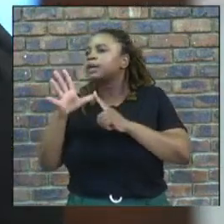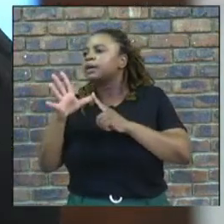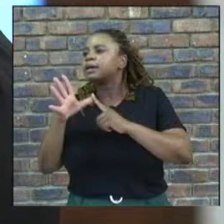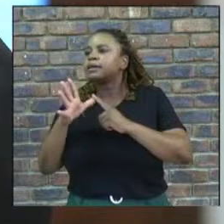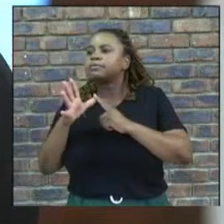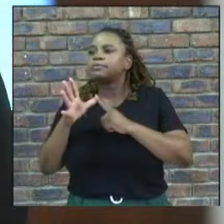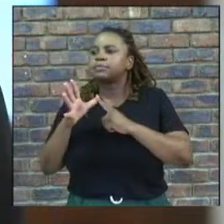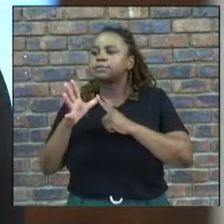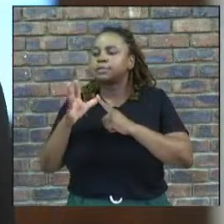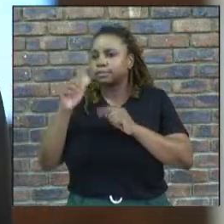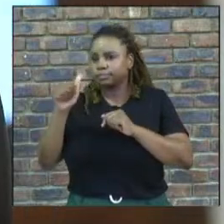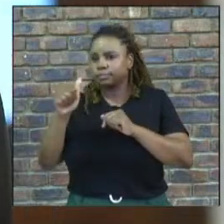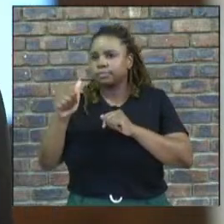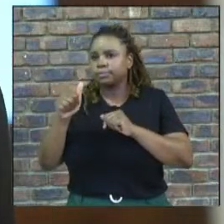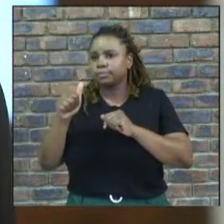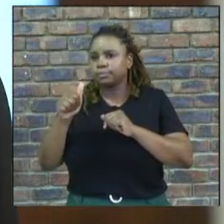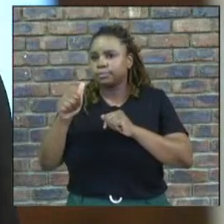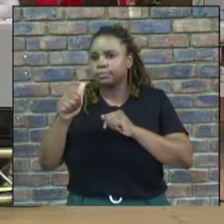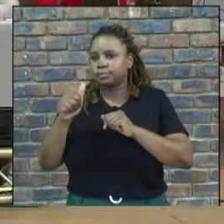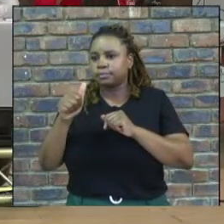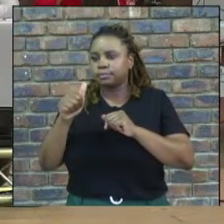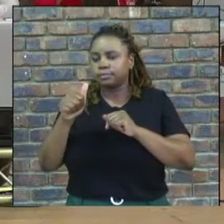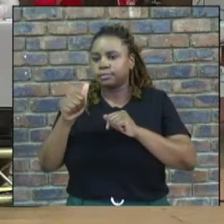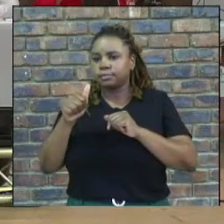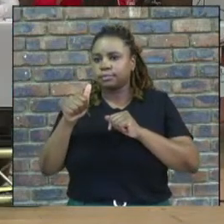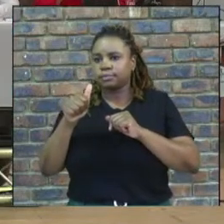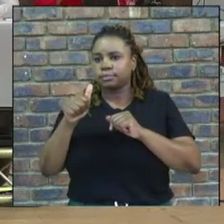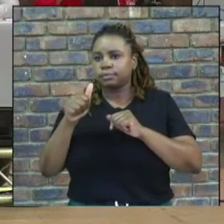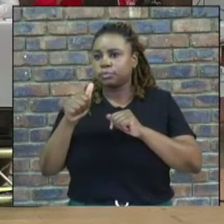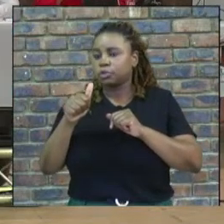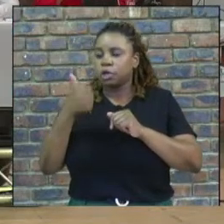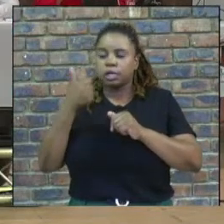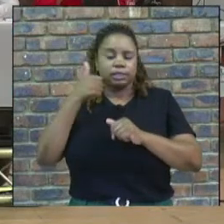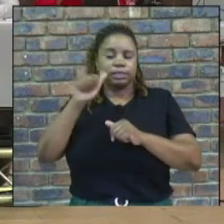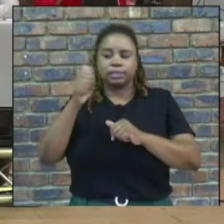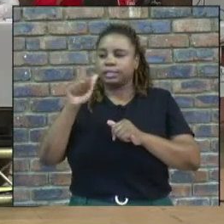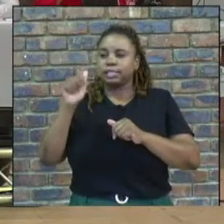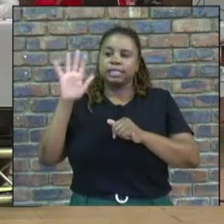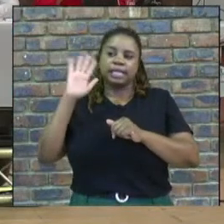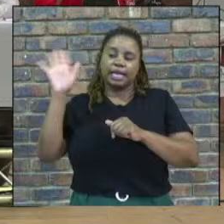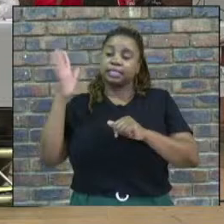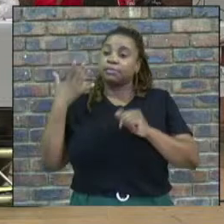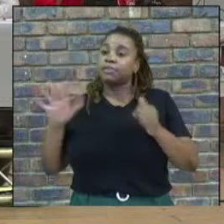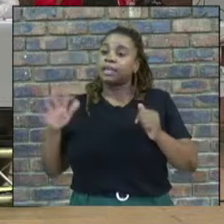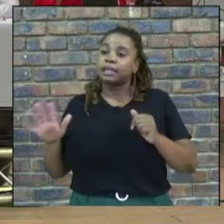5, 6. Only 6 hands ka mo. Le sure.